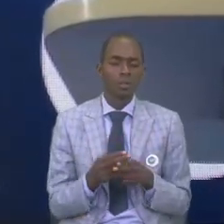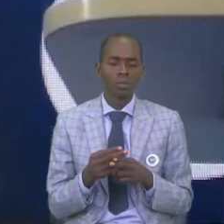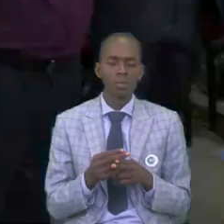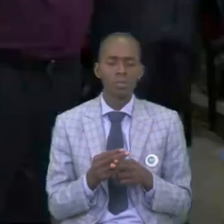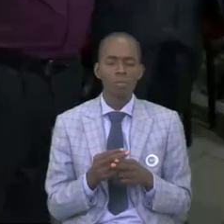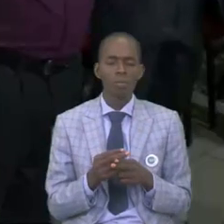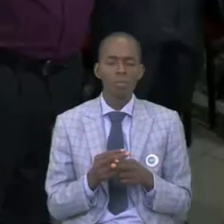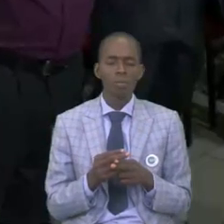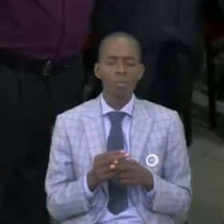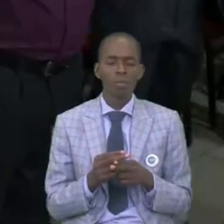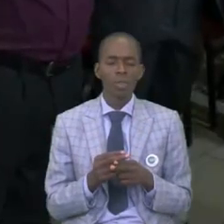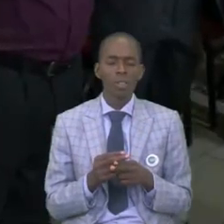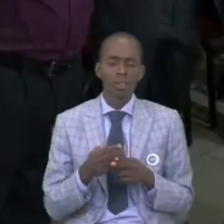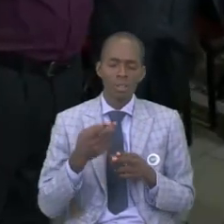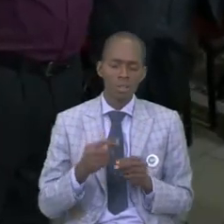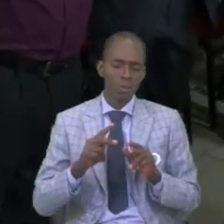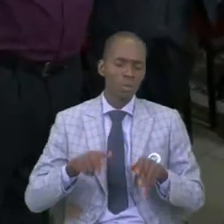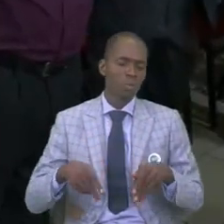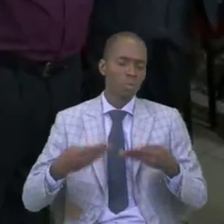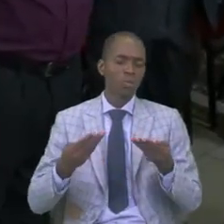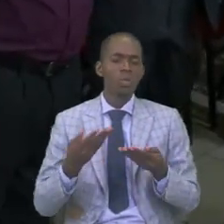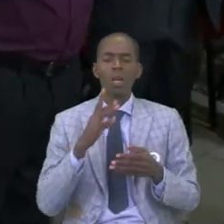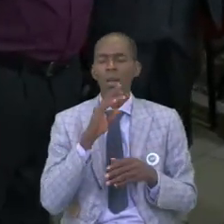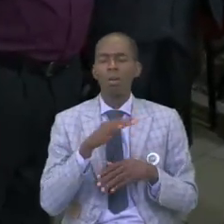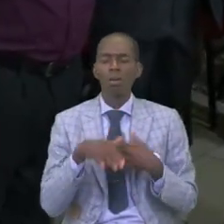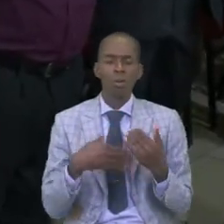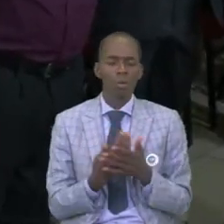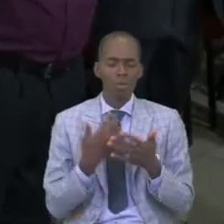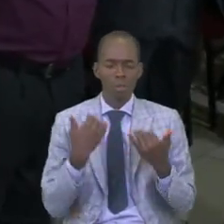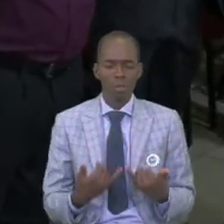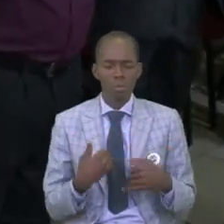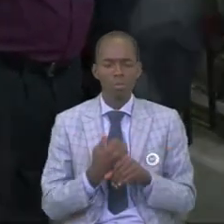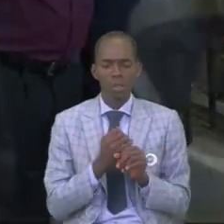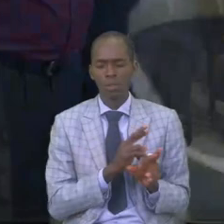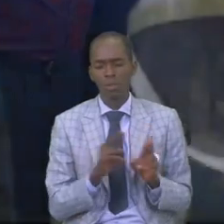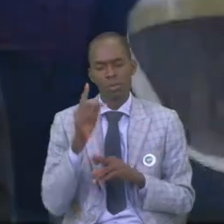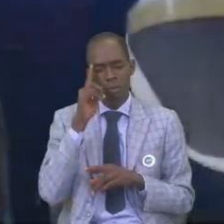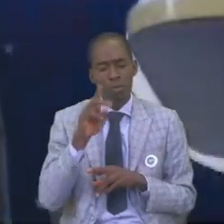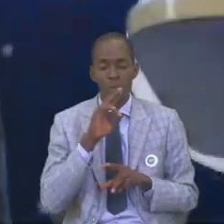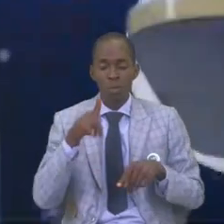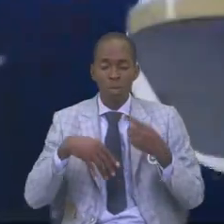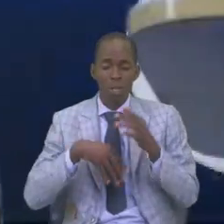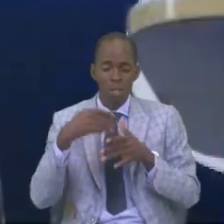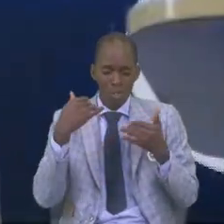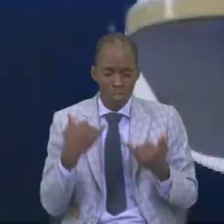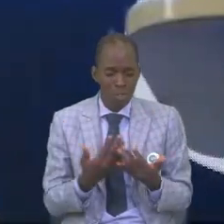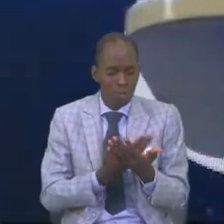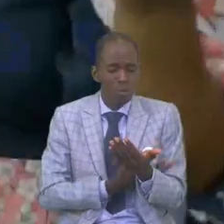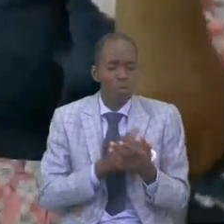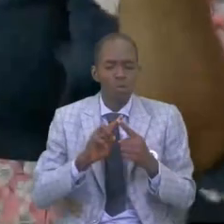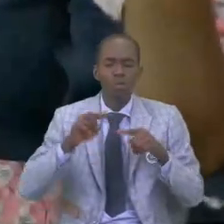The provisions are all available for you. You are going out now this morning to go and